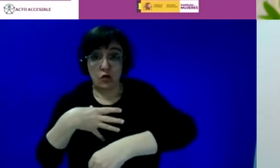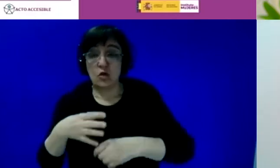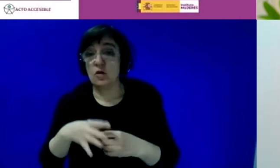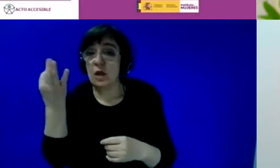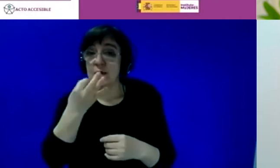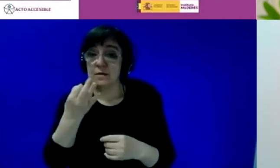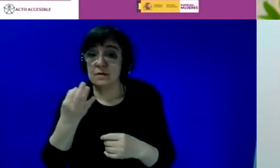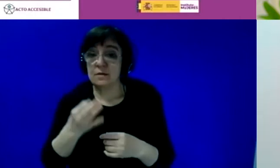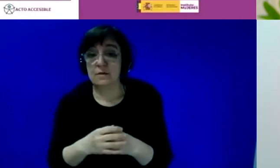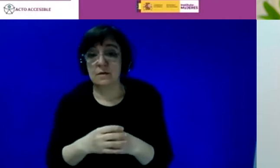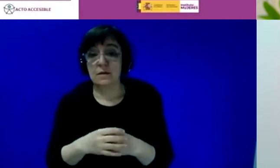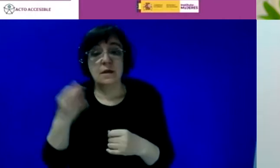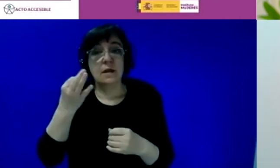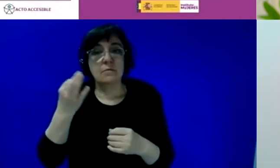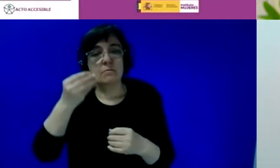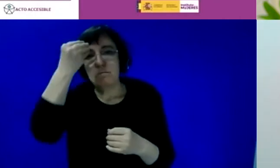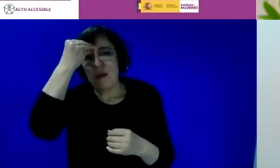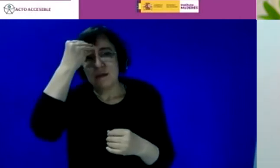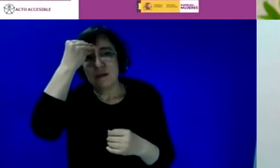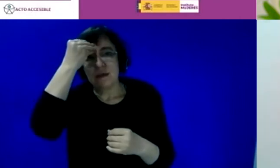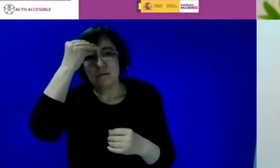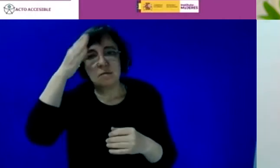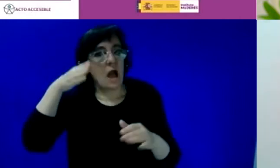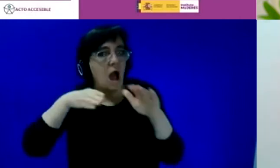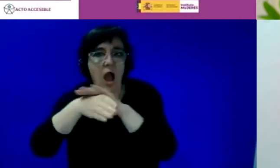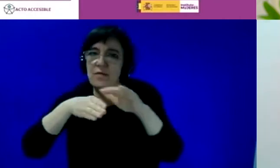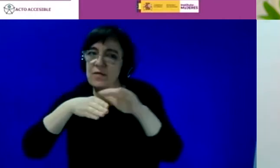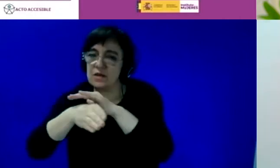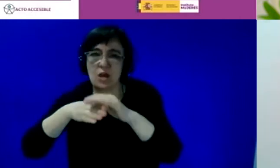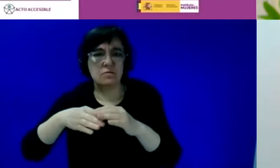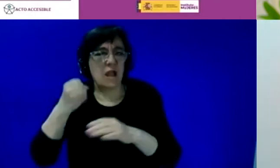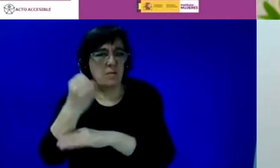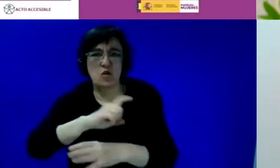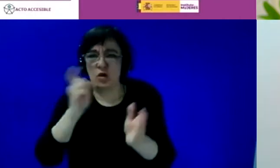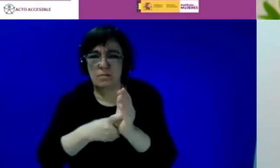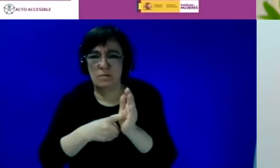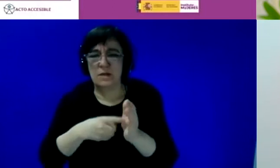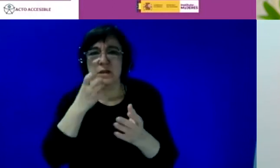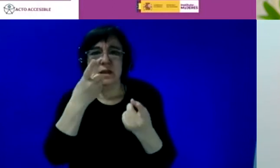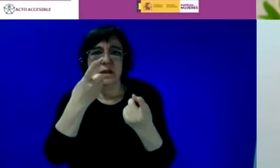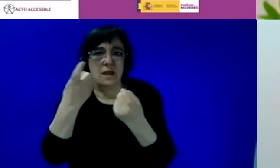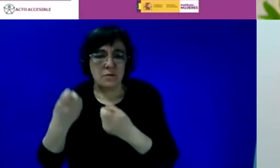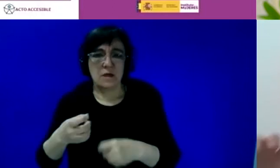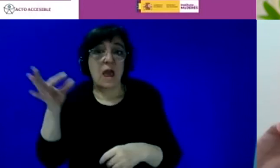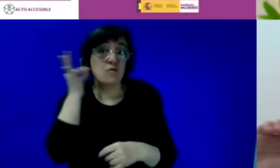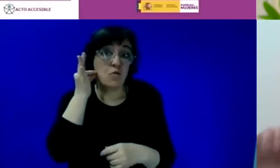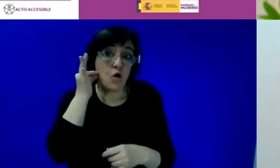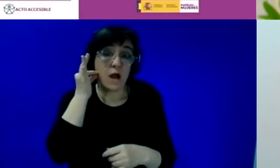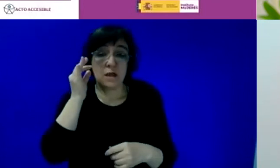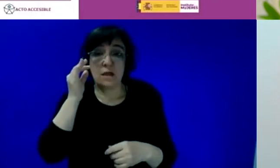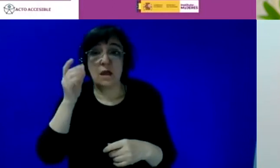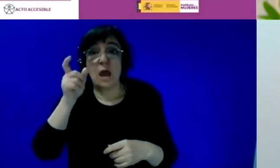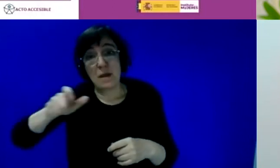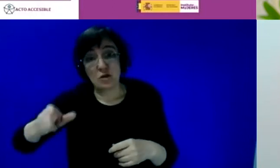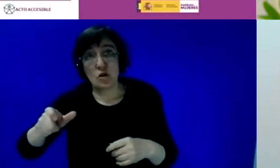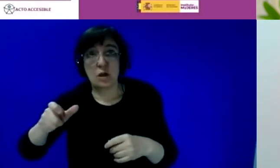taking into consideration, for example, the needs of women and girls with disabilities as one of the crucial